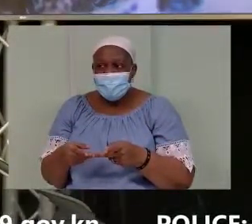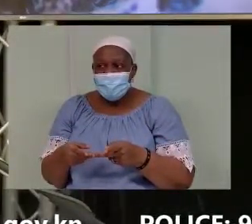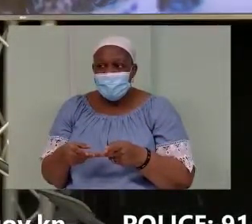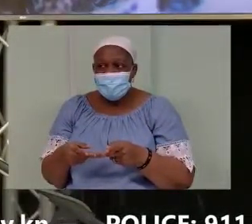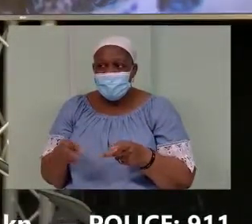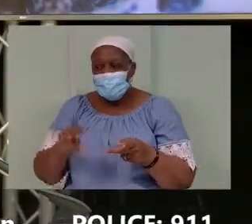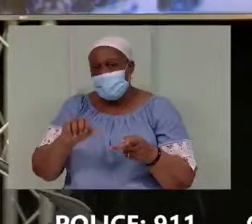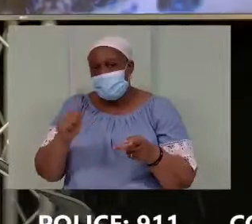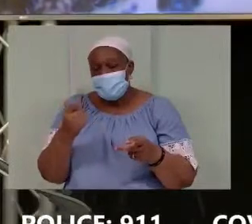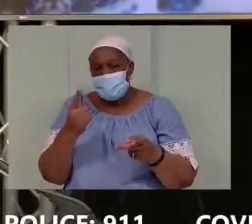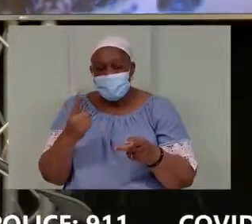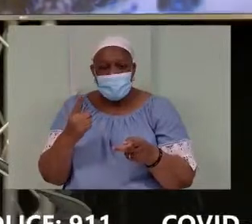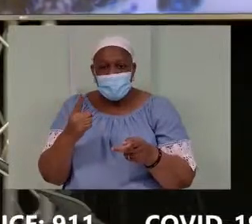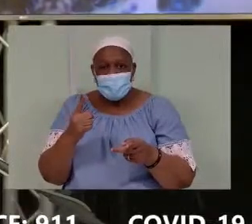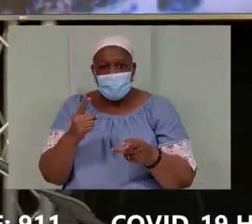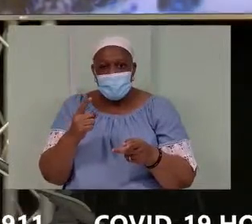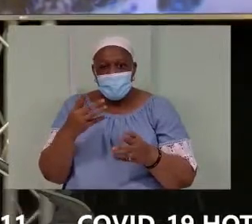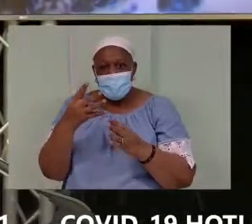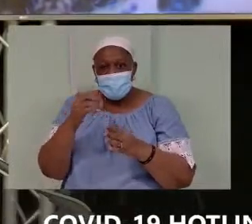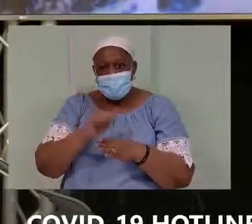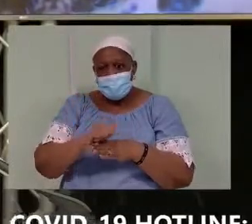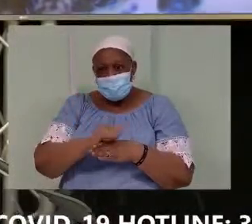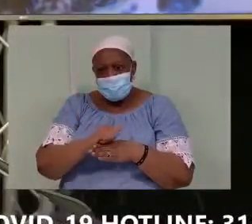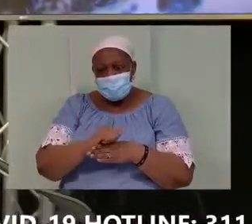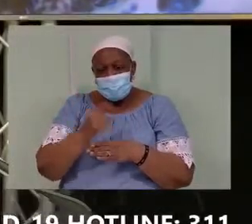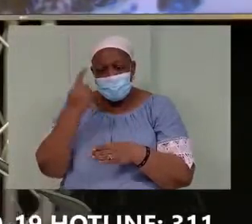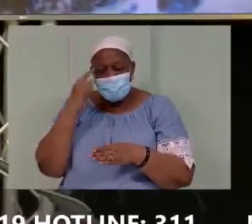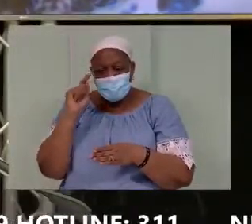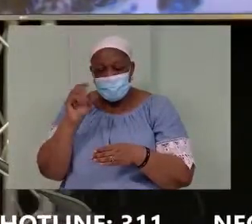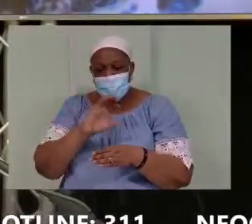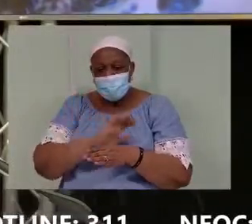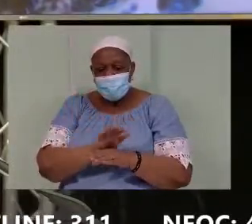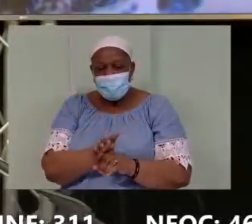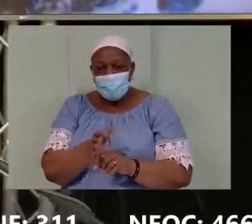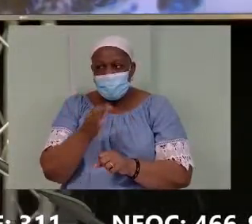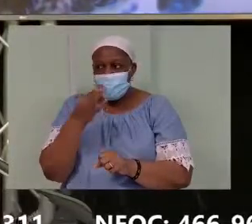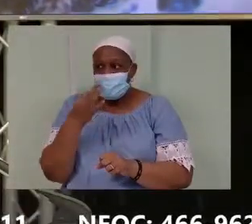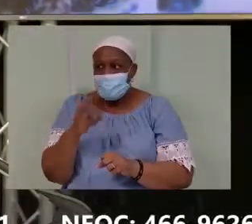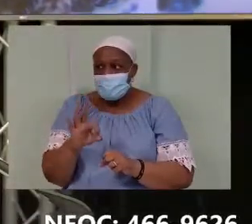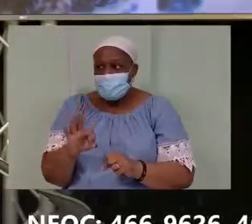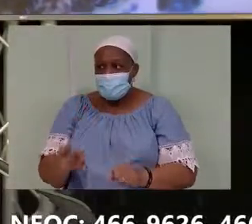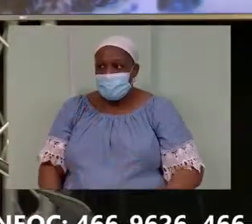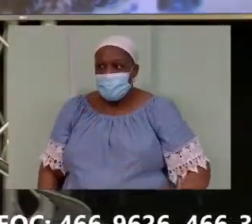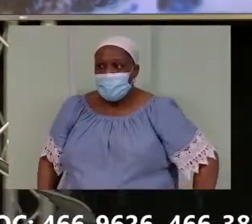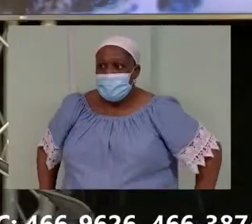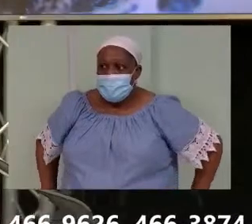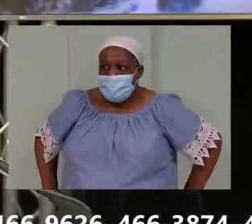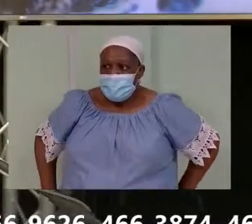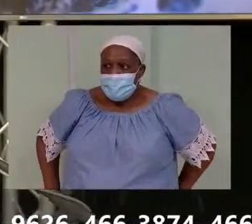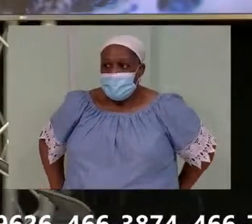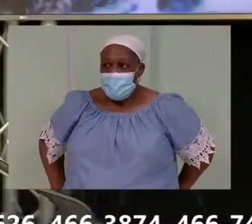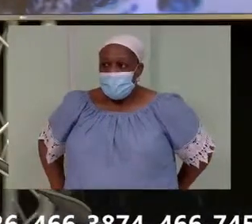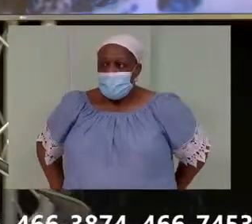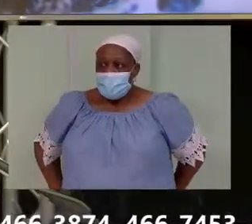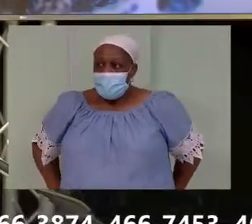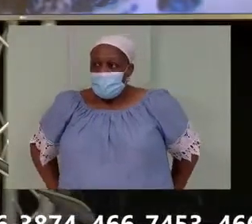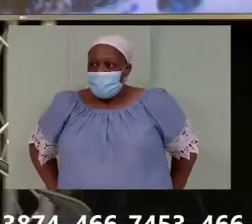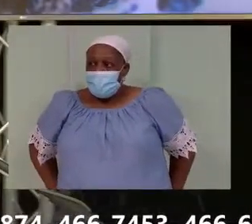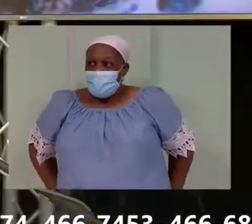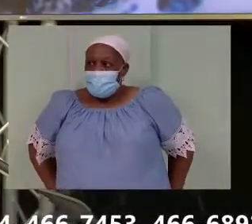Mr. Williams, if I understand the first part of the question, right, is speaking about the pre-approval villas,